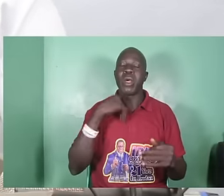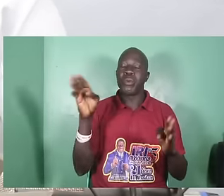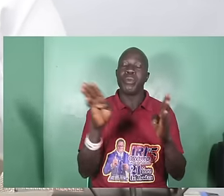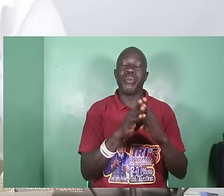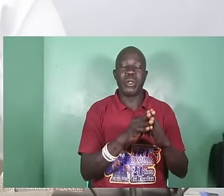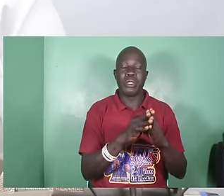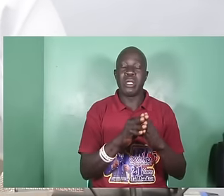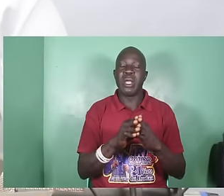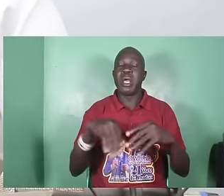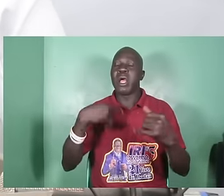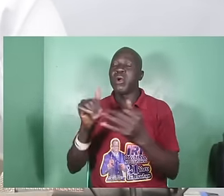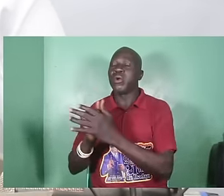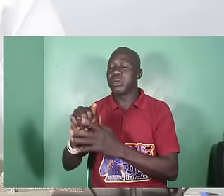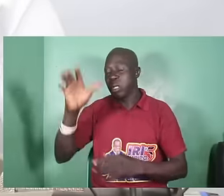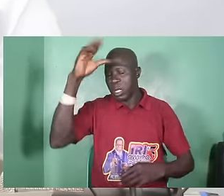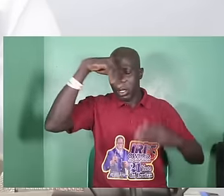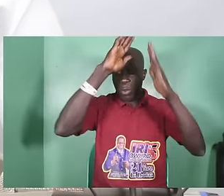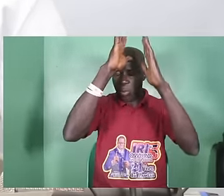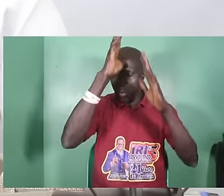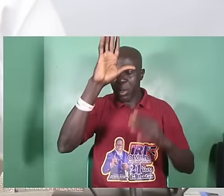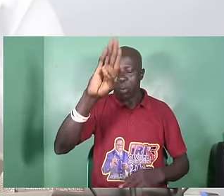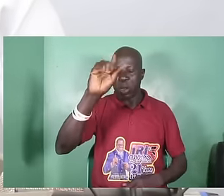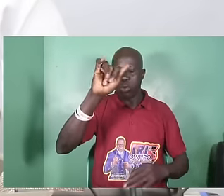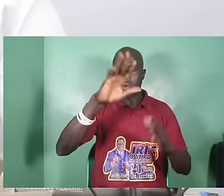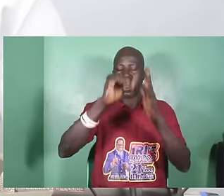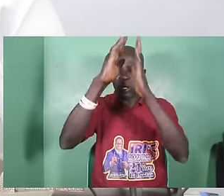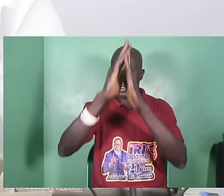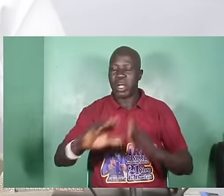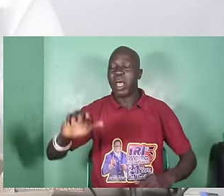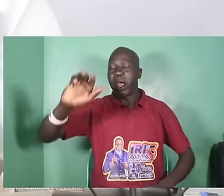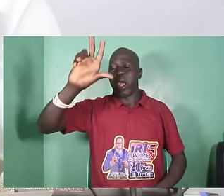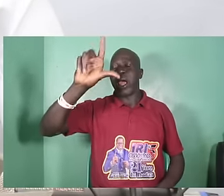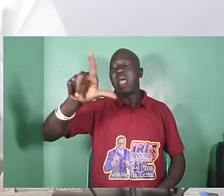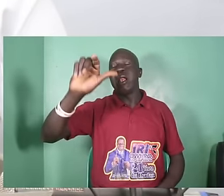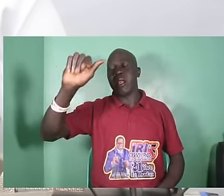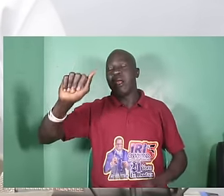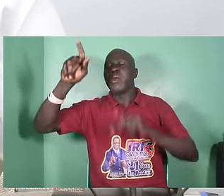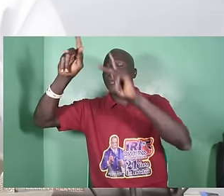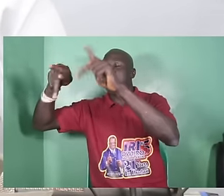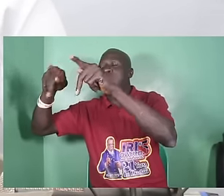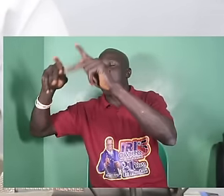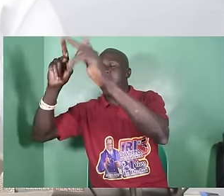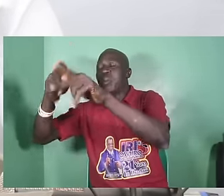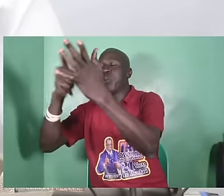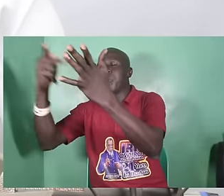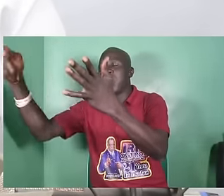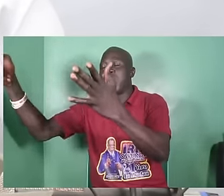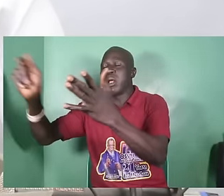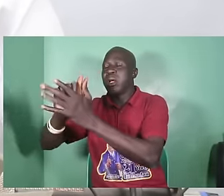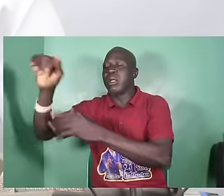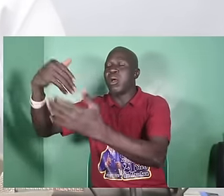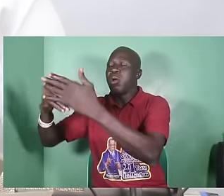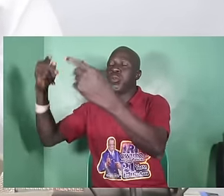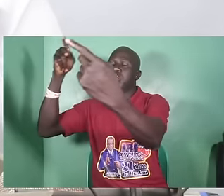Where will you meet? Balogun South. Elegbe LA Primary School. Beside LA Primary School. The opposite